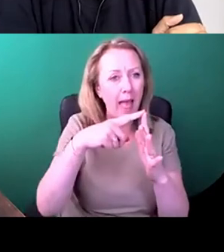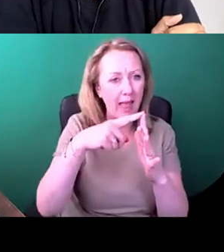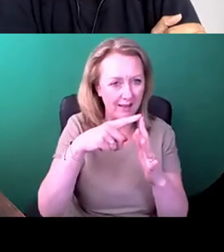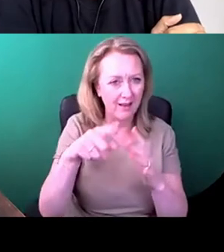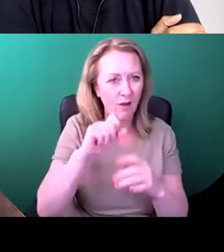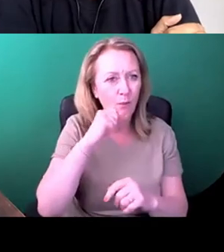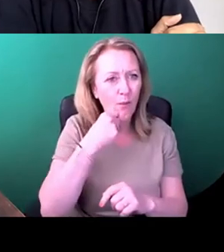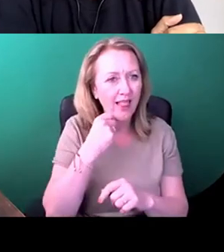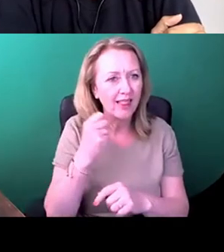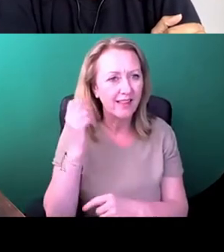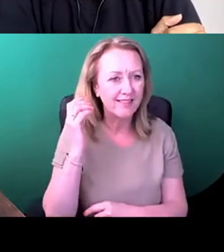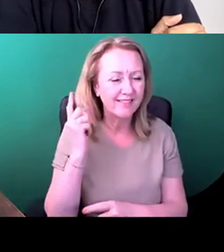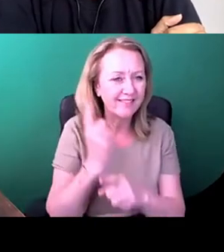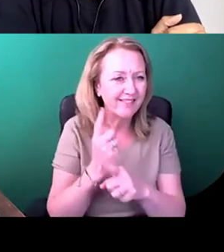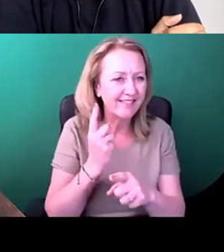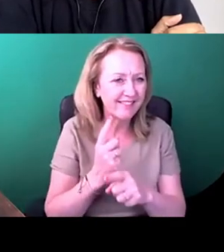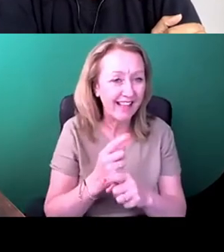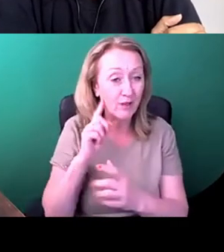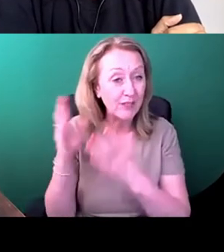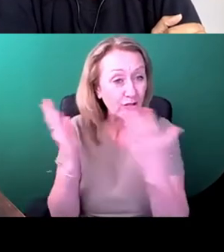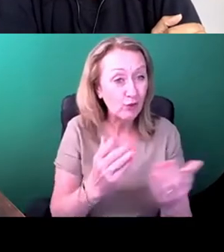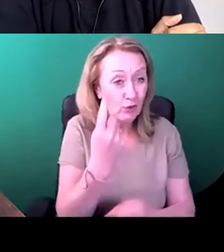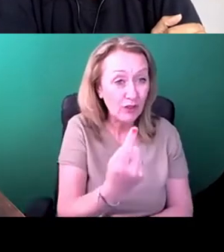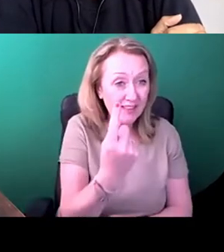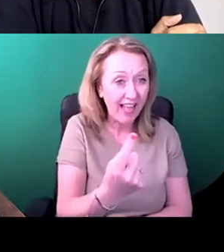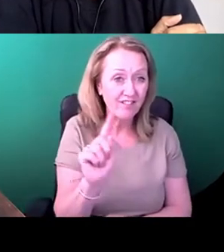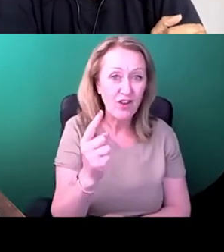an introduction, Mike, and then